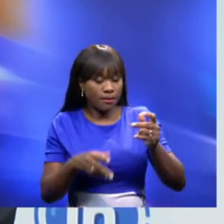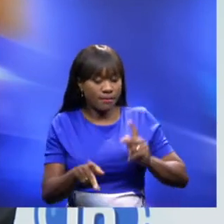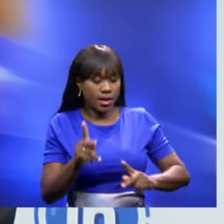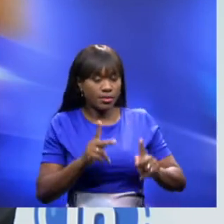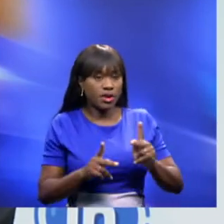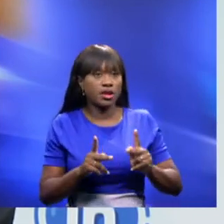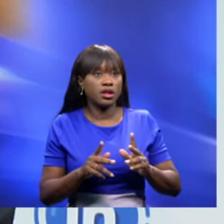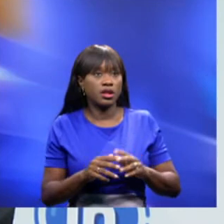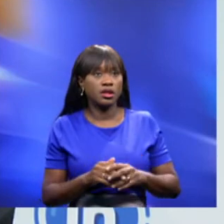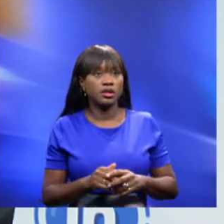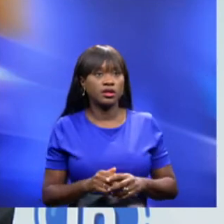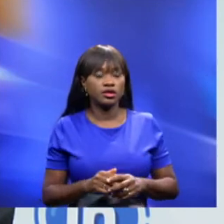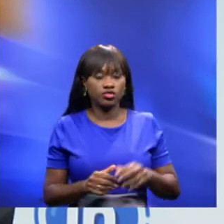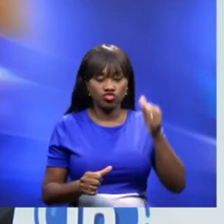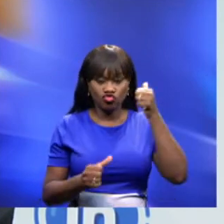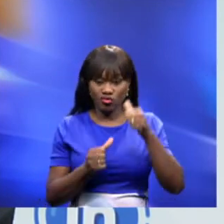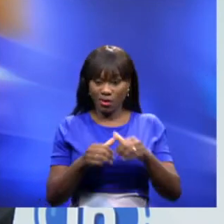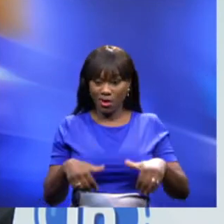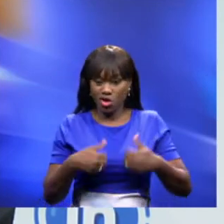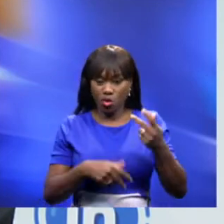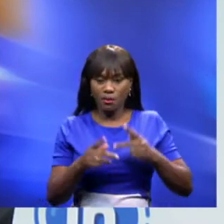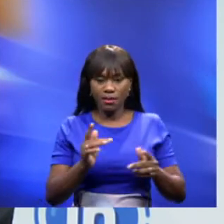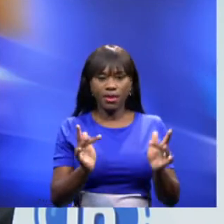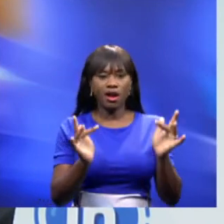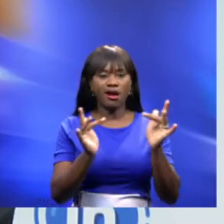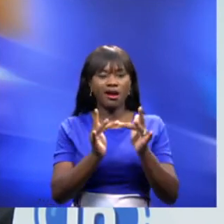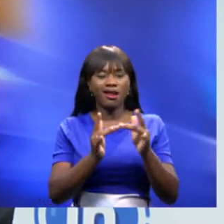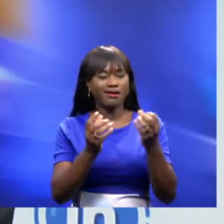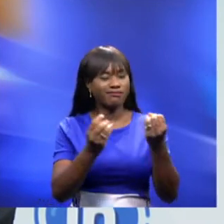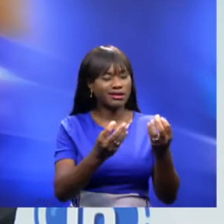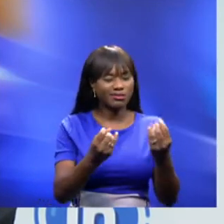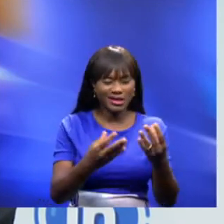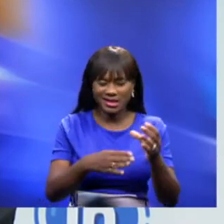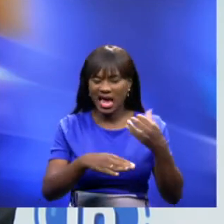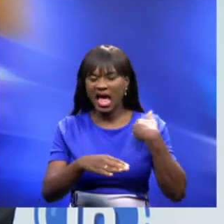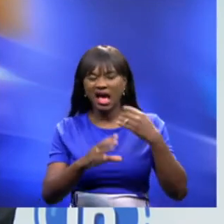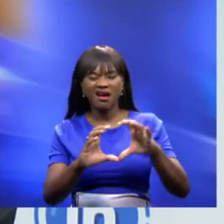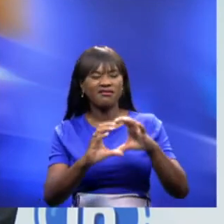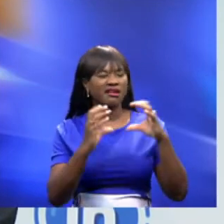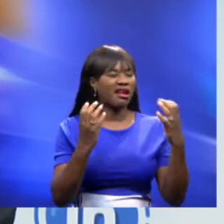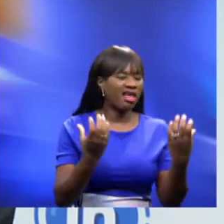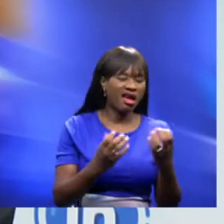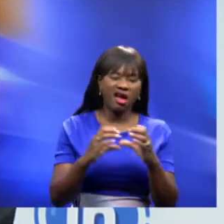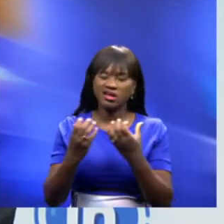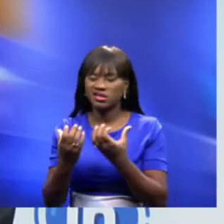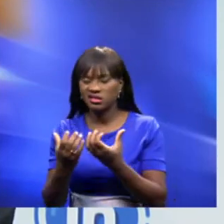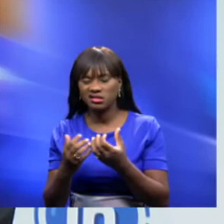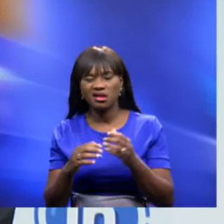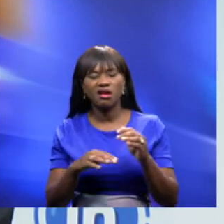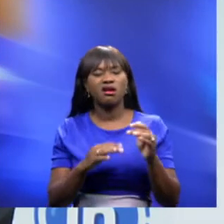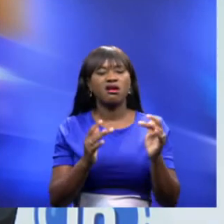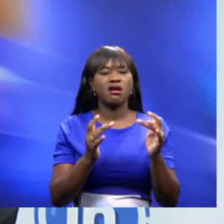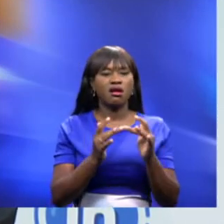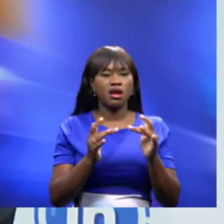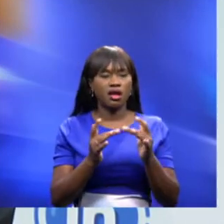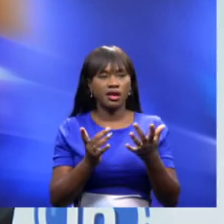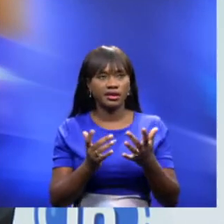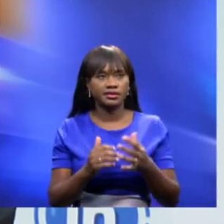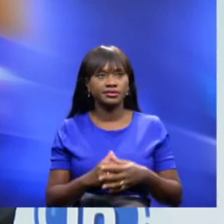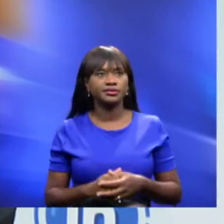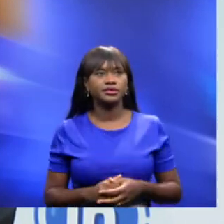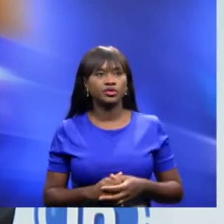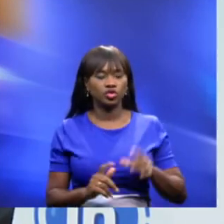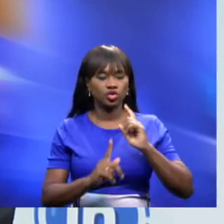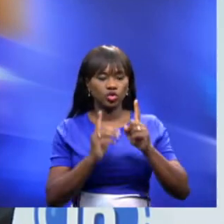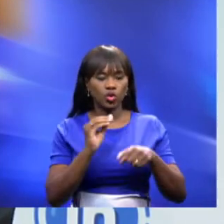where, remember, they are online a lot with the classes and we would have mentioned earlier, well, not today, in other lectures, we would have